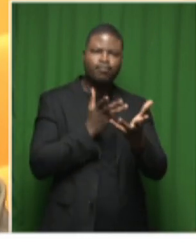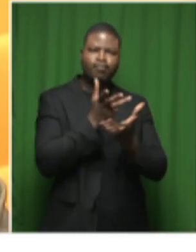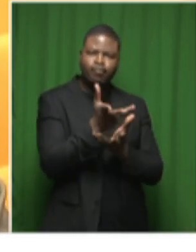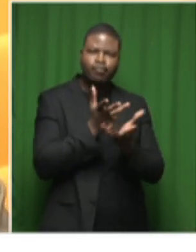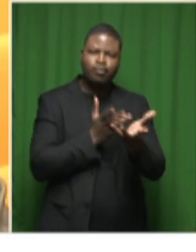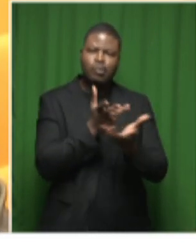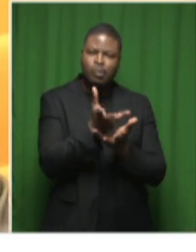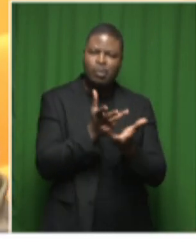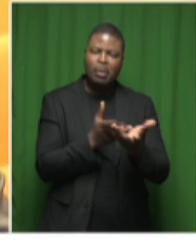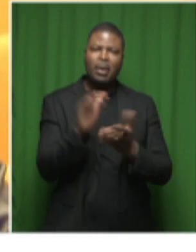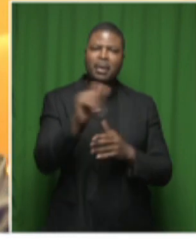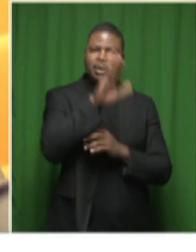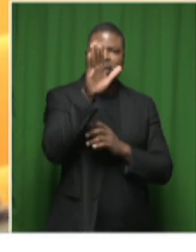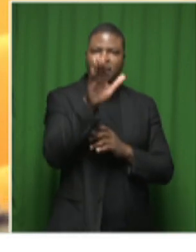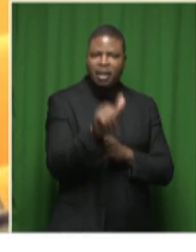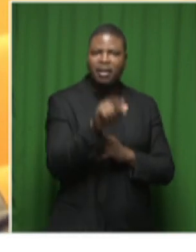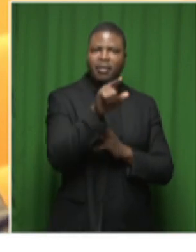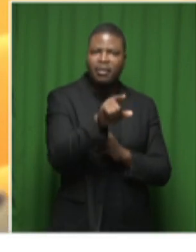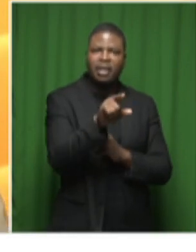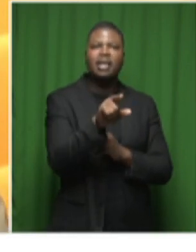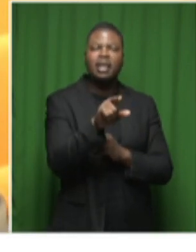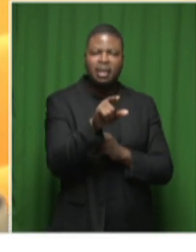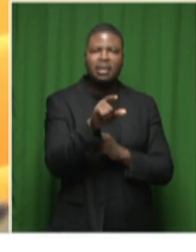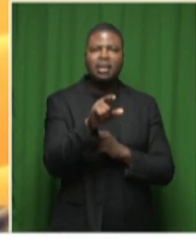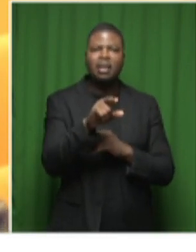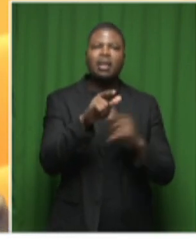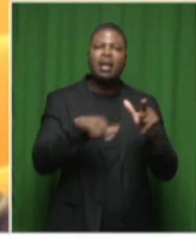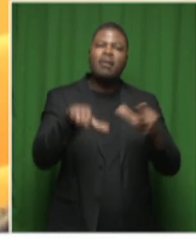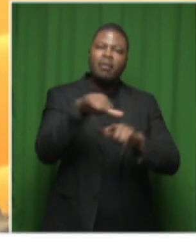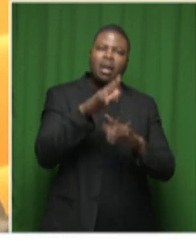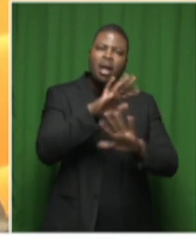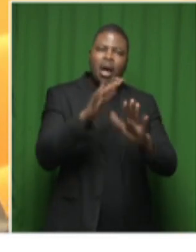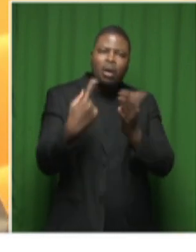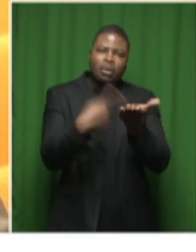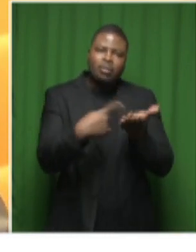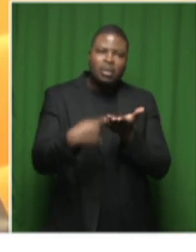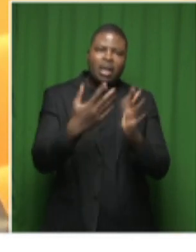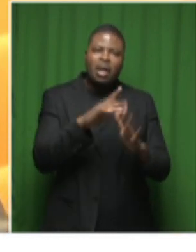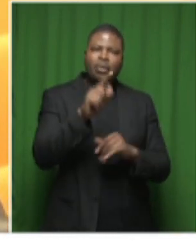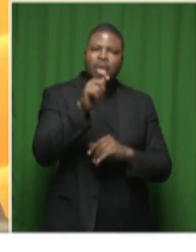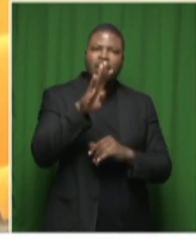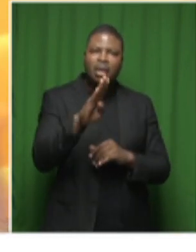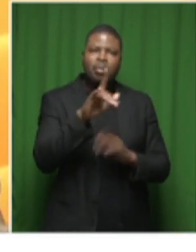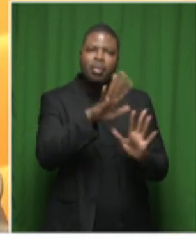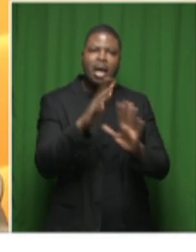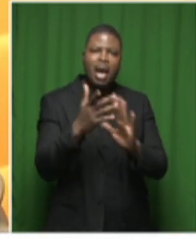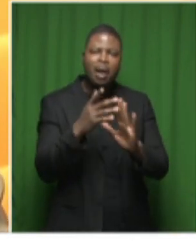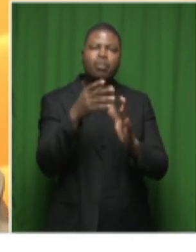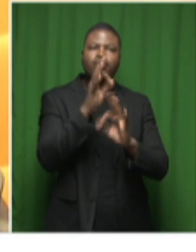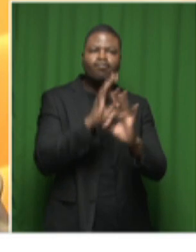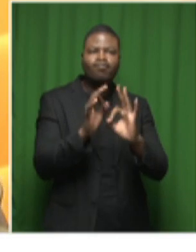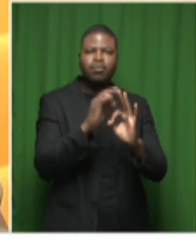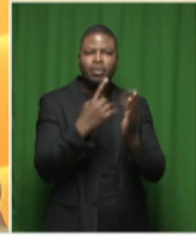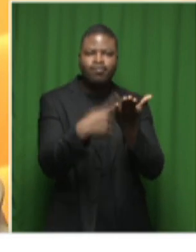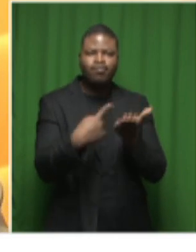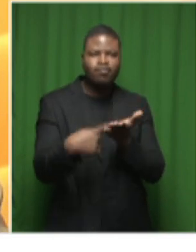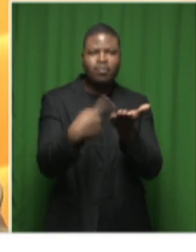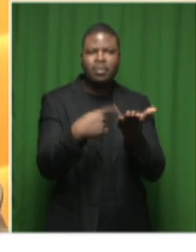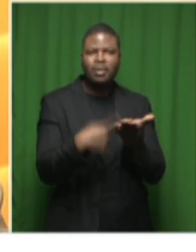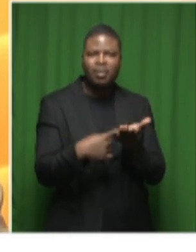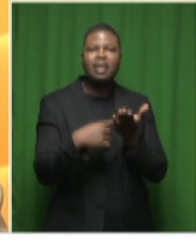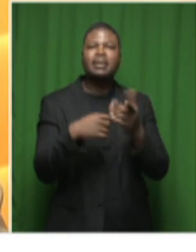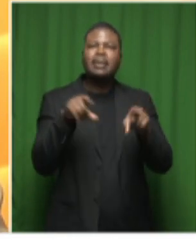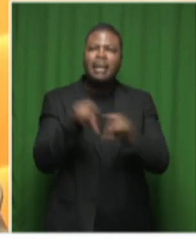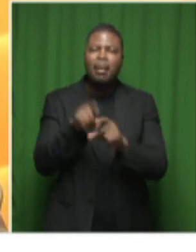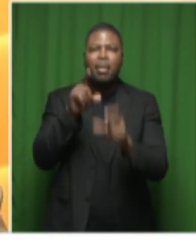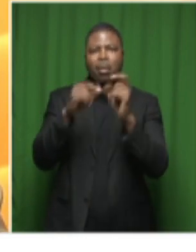with the South African government in the TB recovery plan that I talked about. They take part in all levels, and they're very keen to